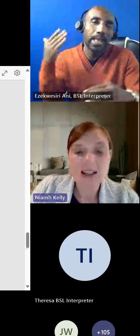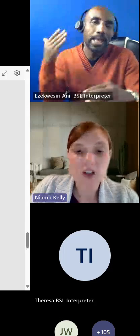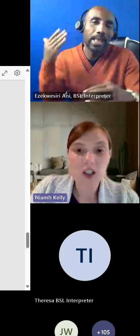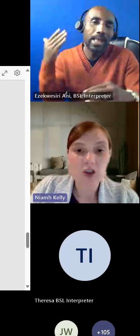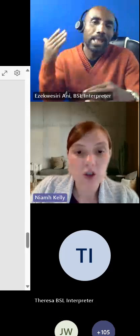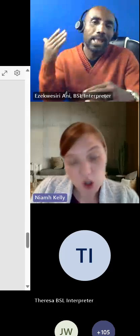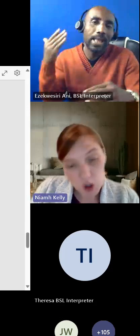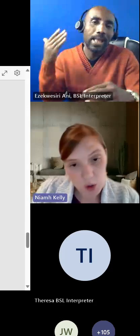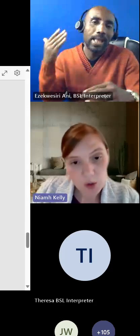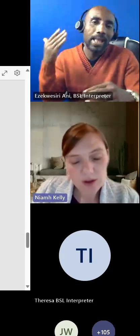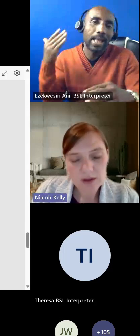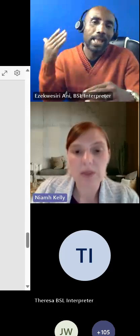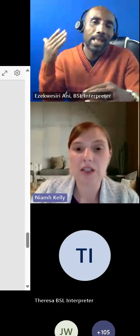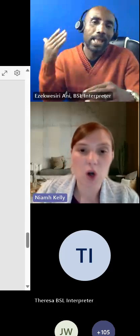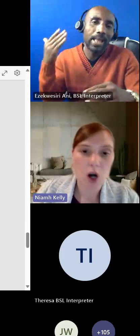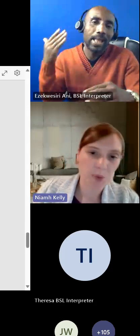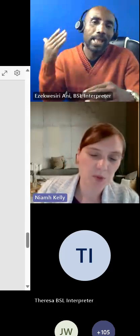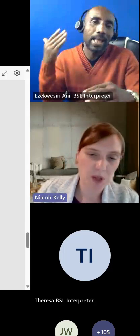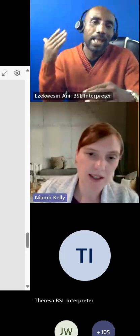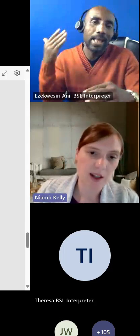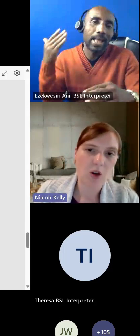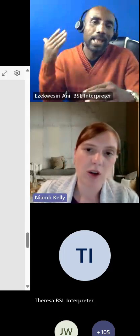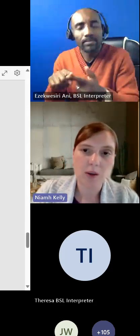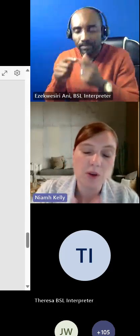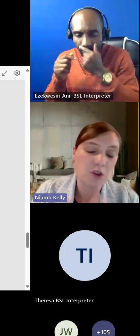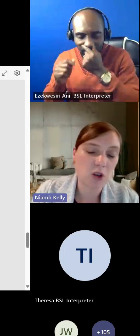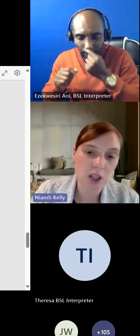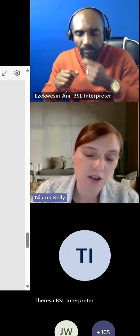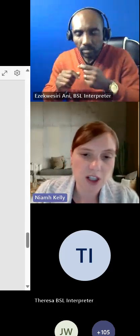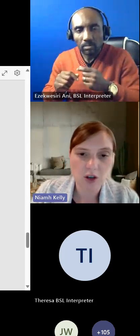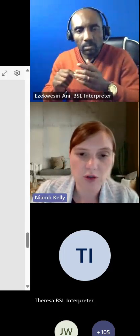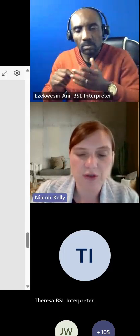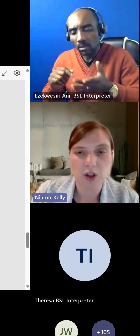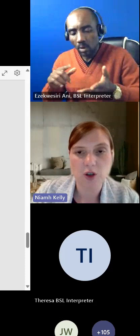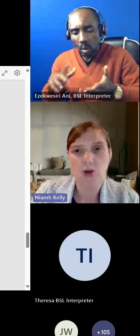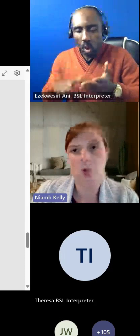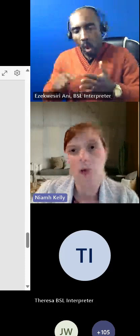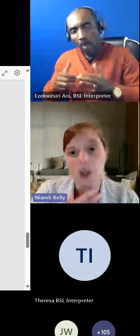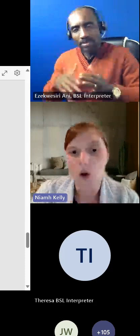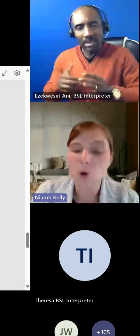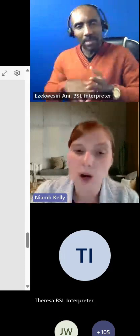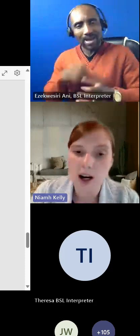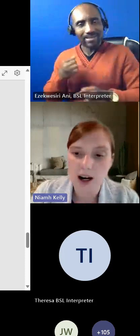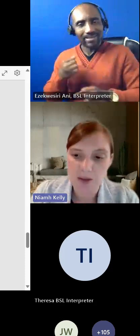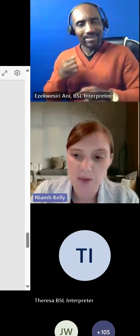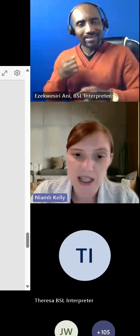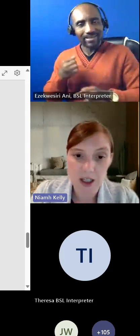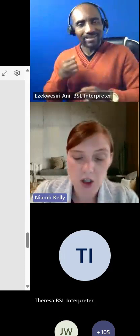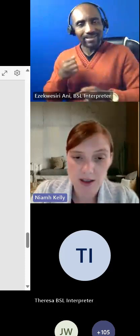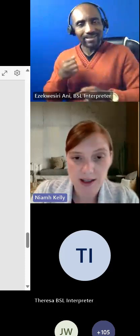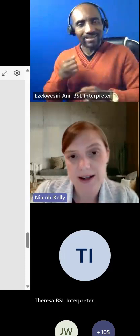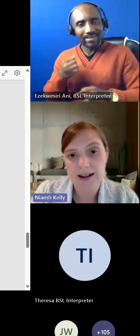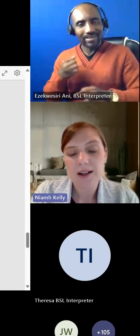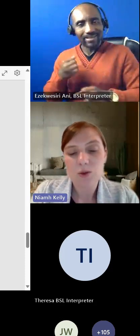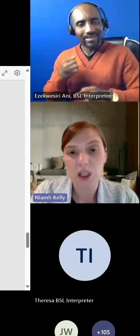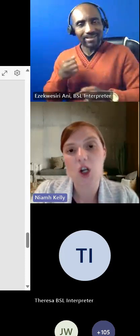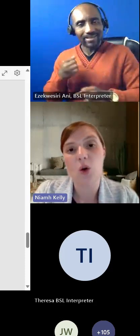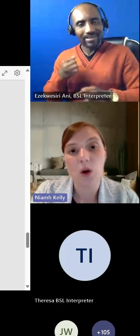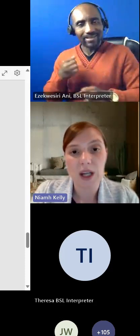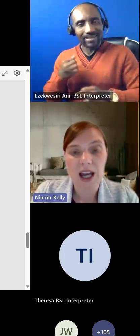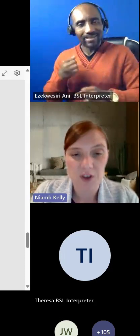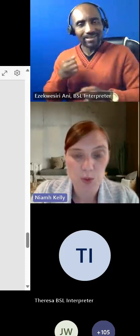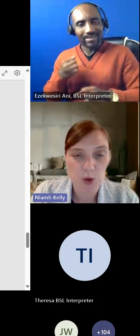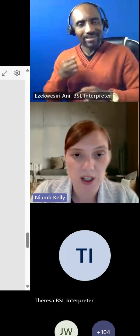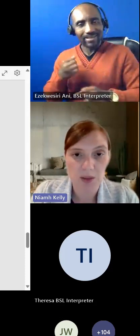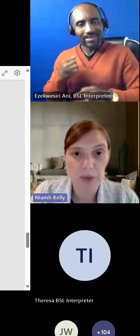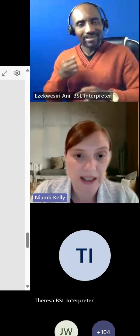Moving into stage 2 means you're optimizing. Okay, we've done our initial reviews. We know where our limitations are. We